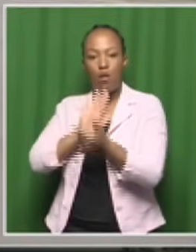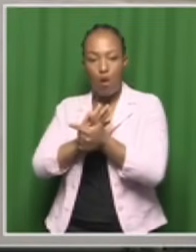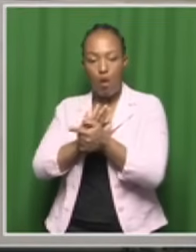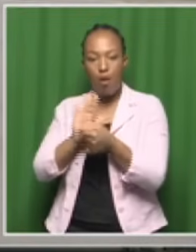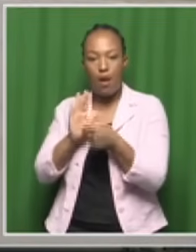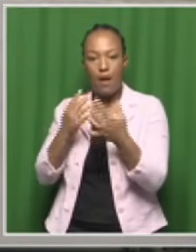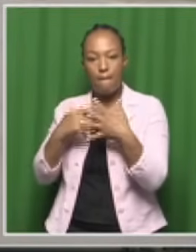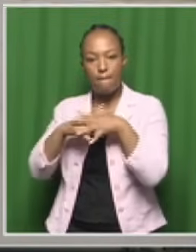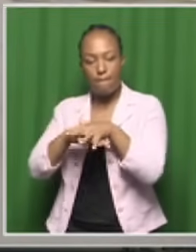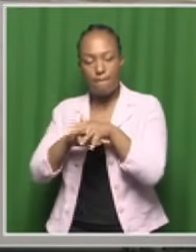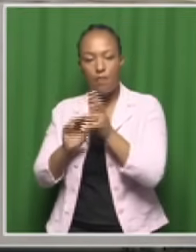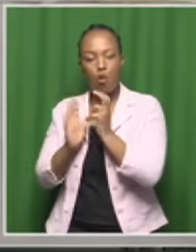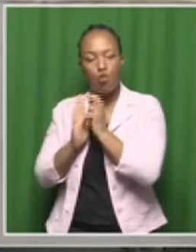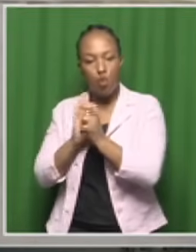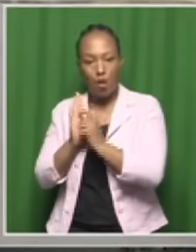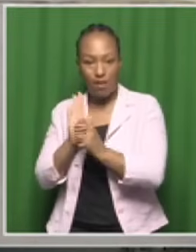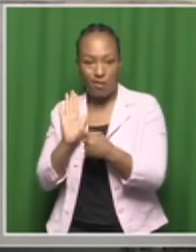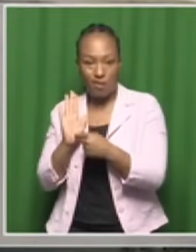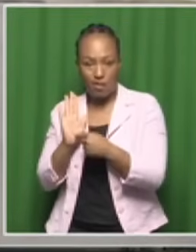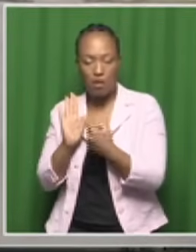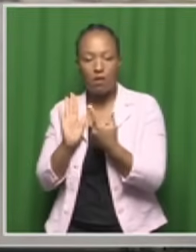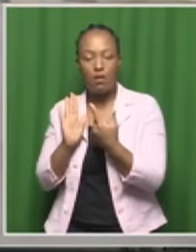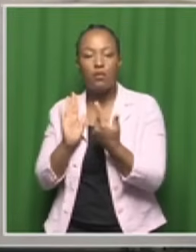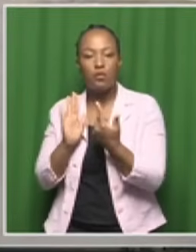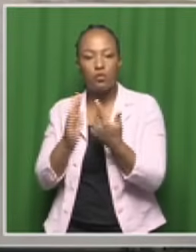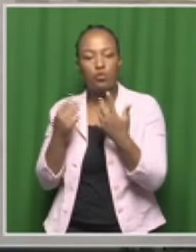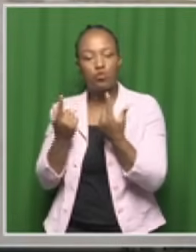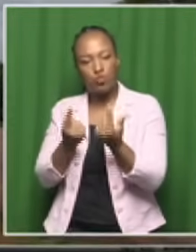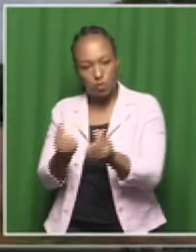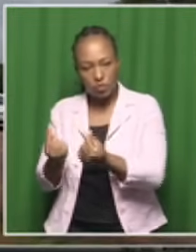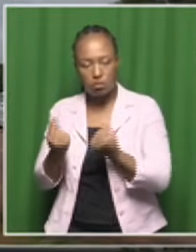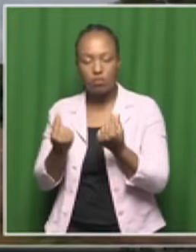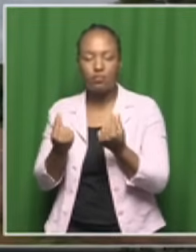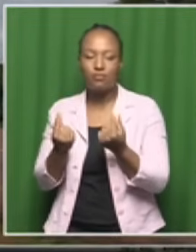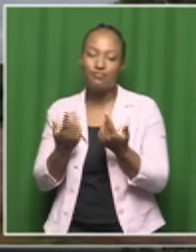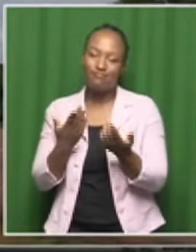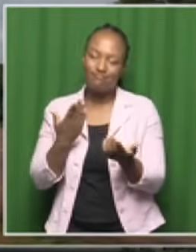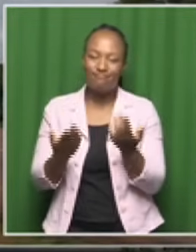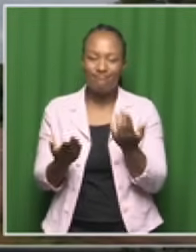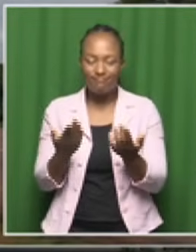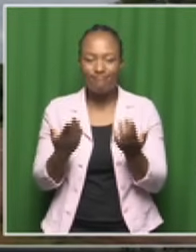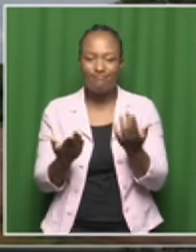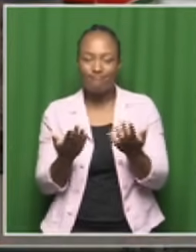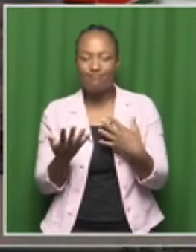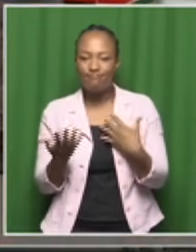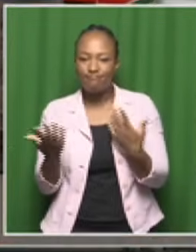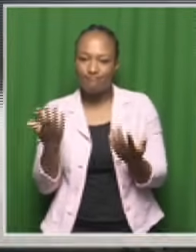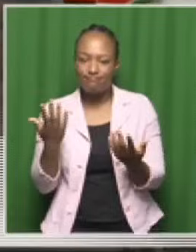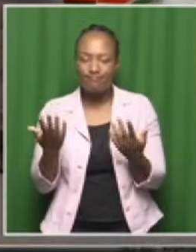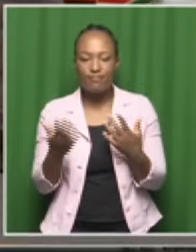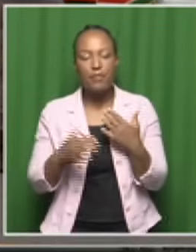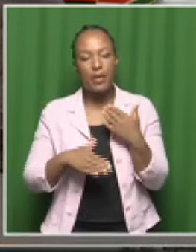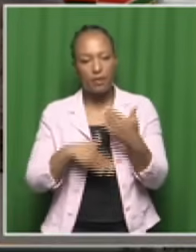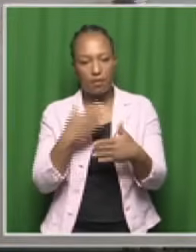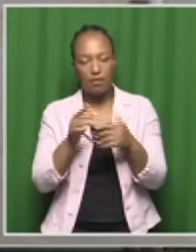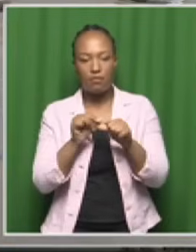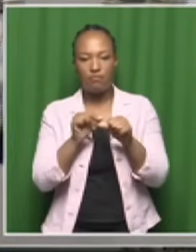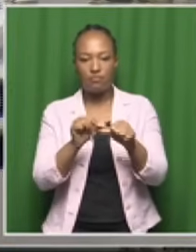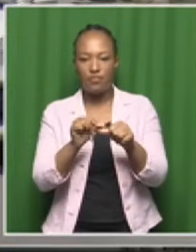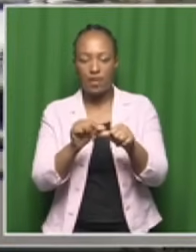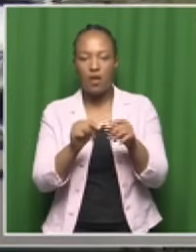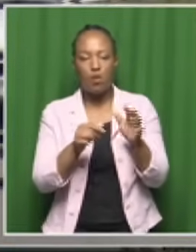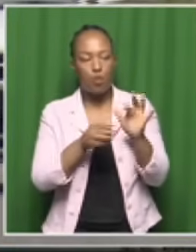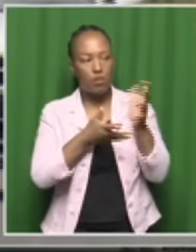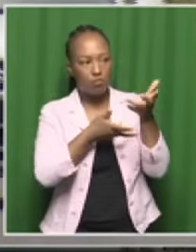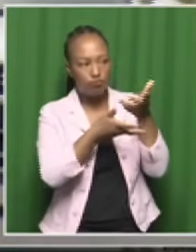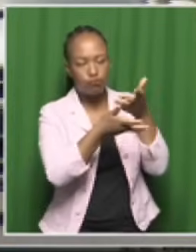the rules of the road in terms of the law. So it is something. It's an ongoing engagement that we are having